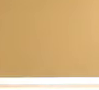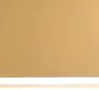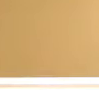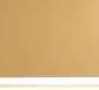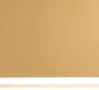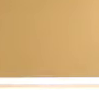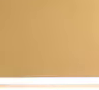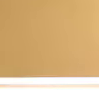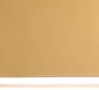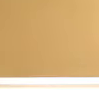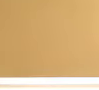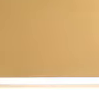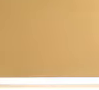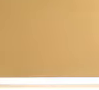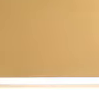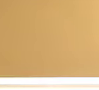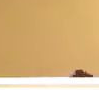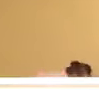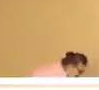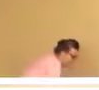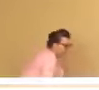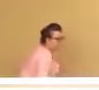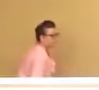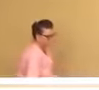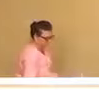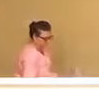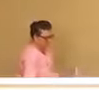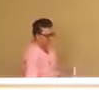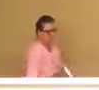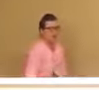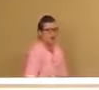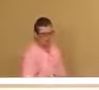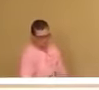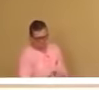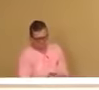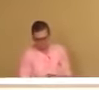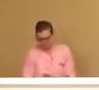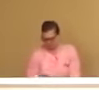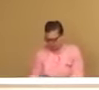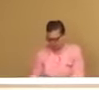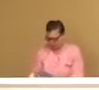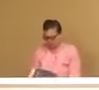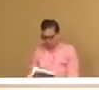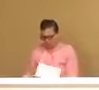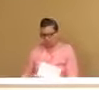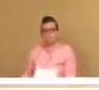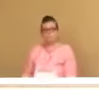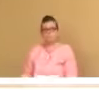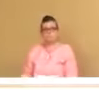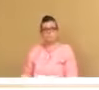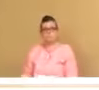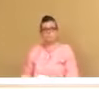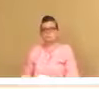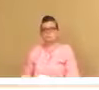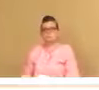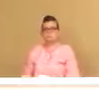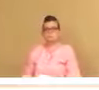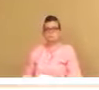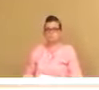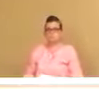I've been doing this for 52 years nearly. Amen. 52 years ago in June, I received the gift of the Holy Ghost.